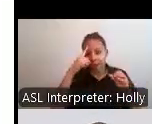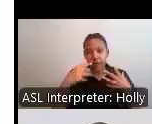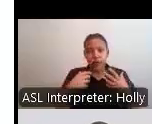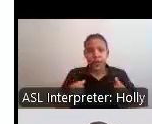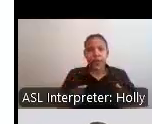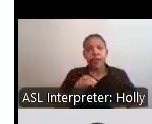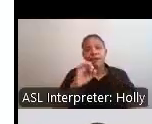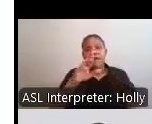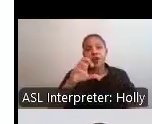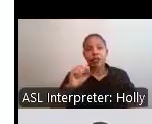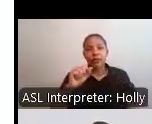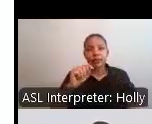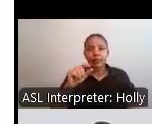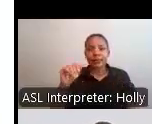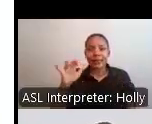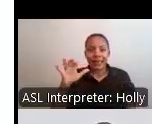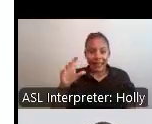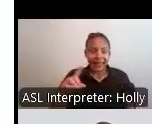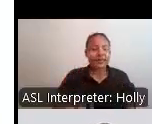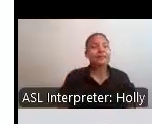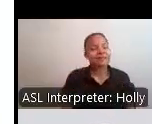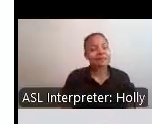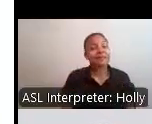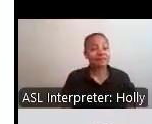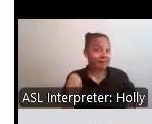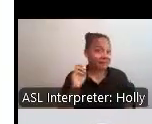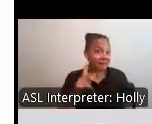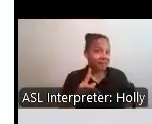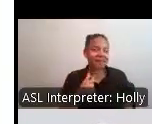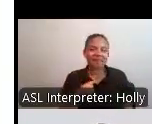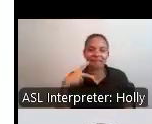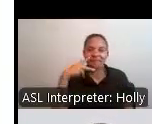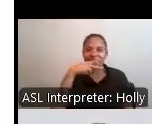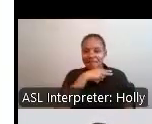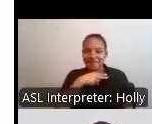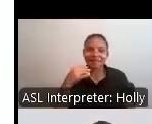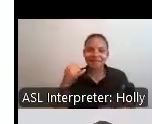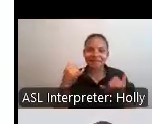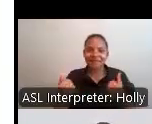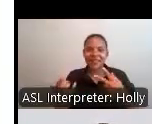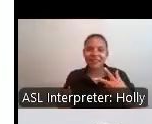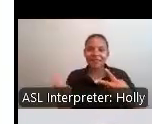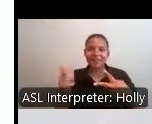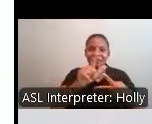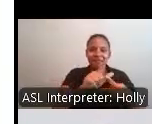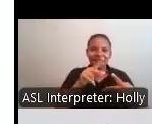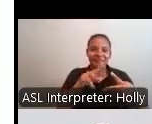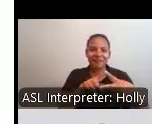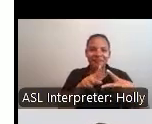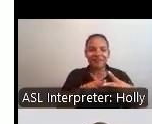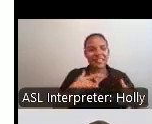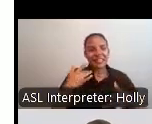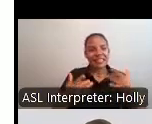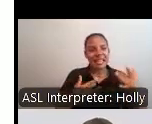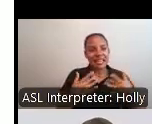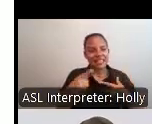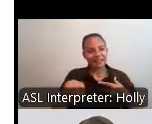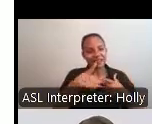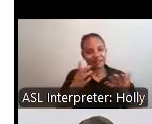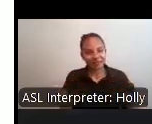So David and Lindsay, I will stop talking and the floor is yours. Welcome. I'm excited to have you here today.